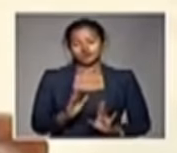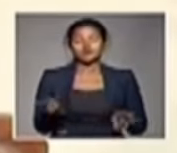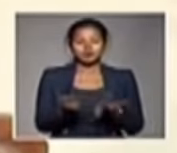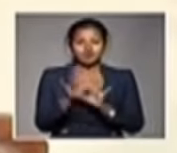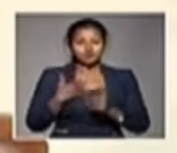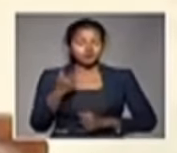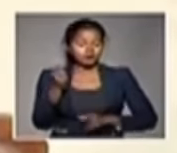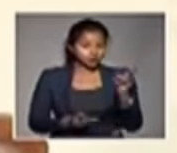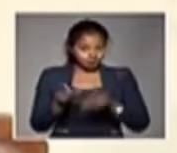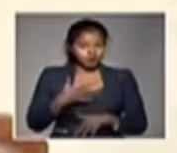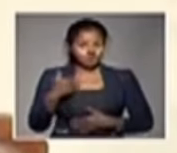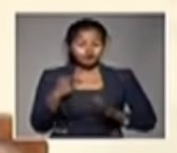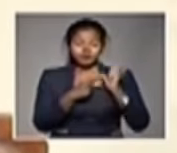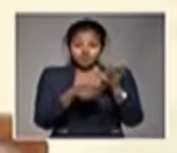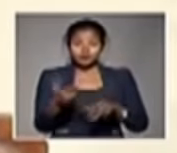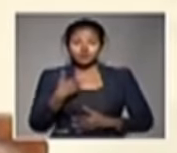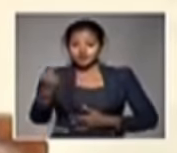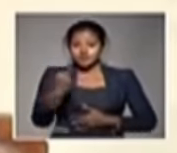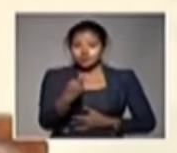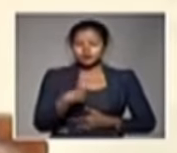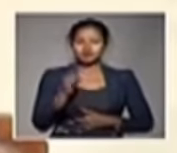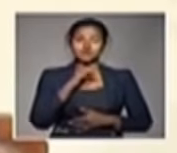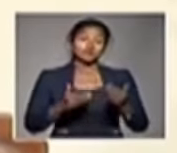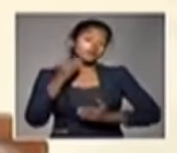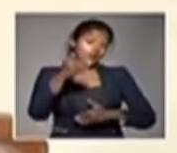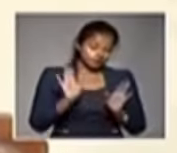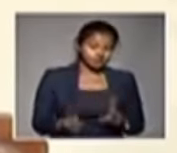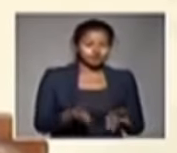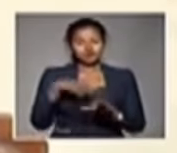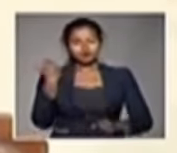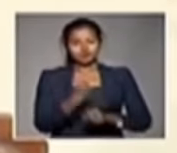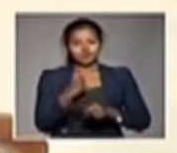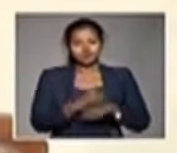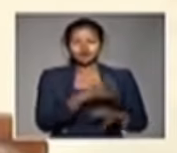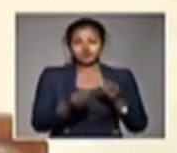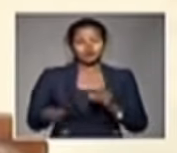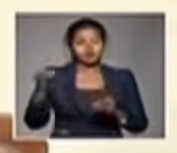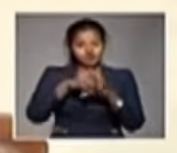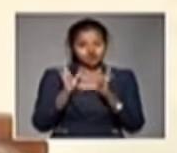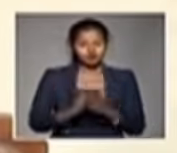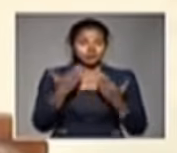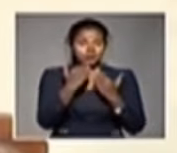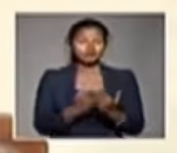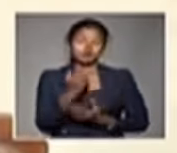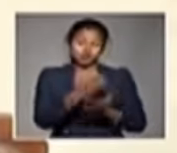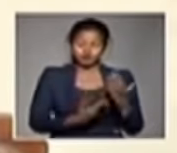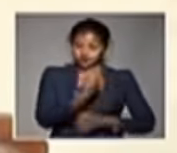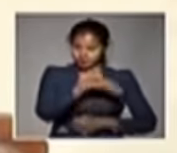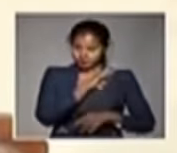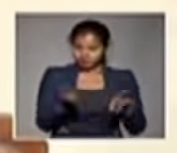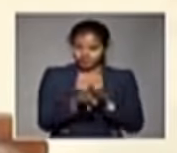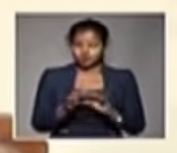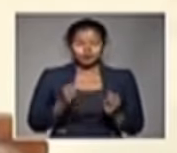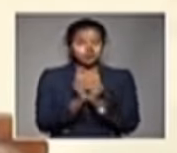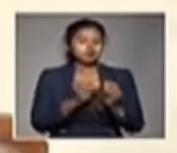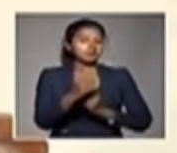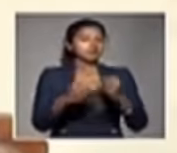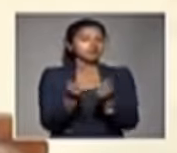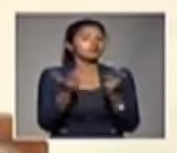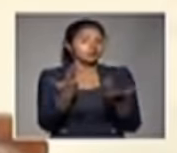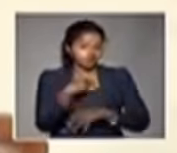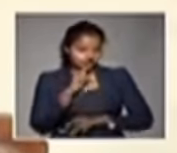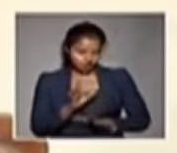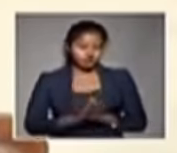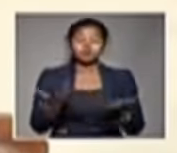general public will point fingers at us in the future if the government that was appointed under the guidance of the bhikkhus does not act in the proper manner. We urge